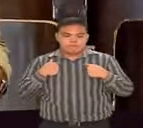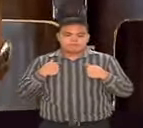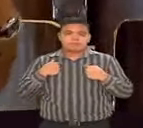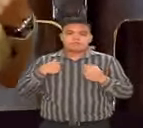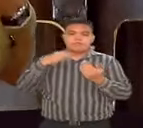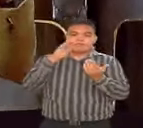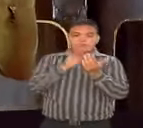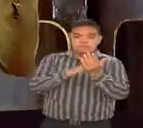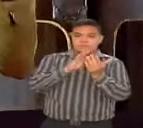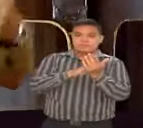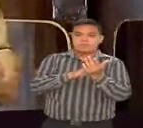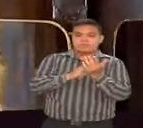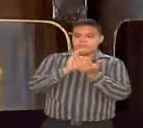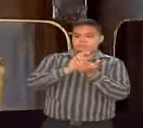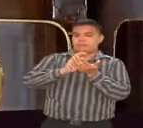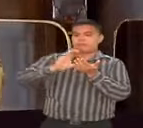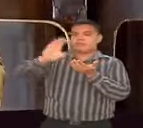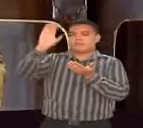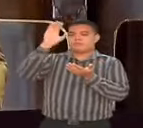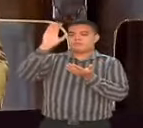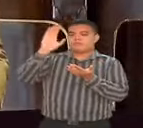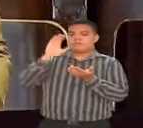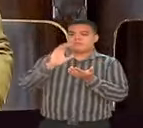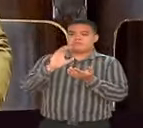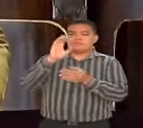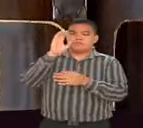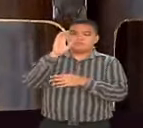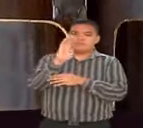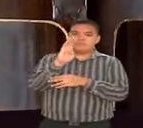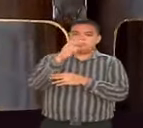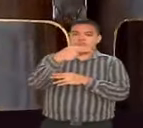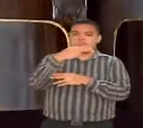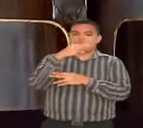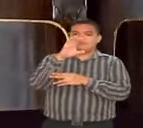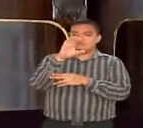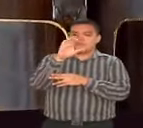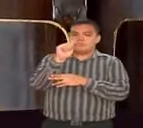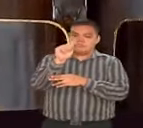our school at atong college, Babius